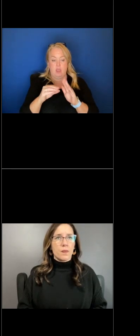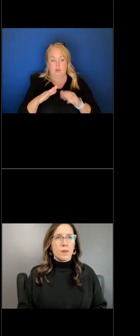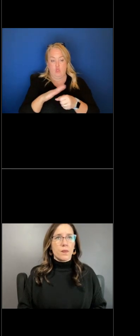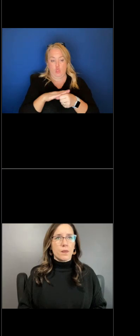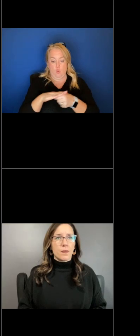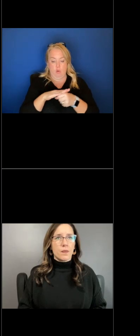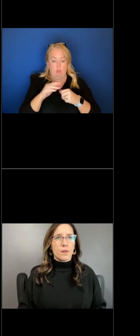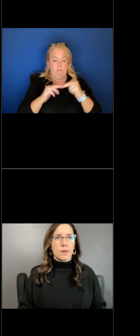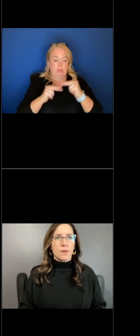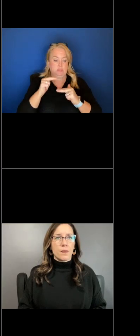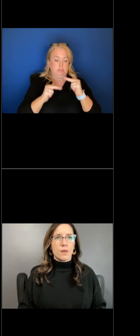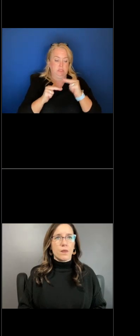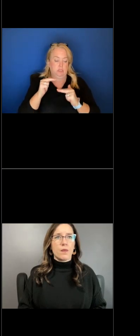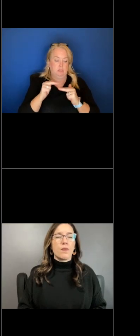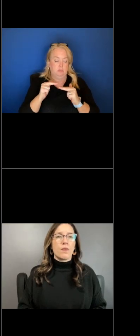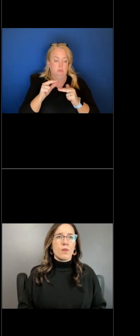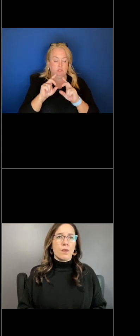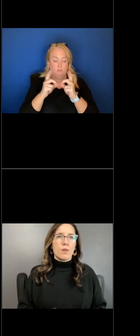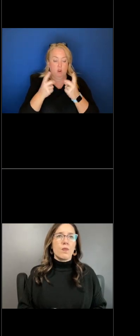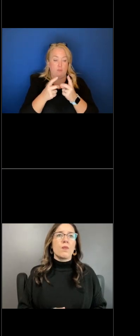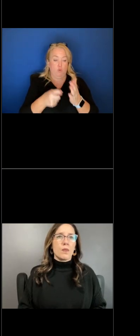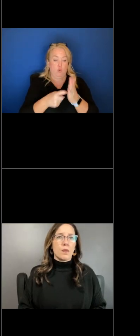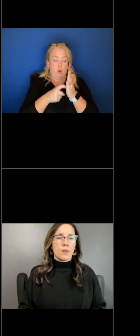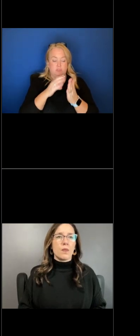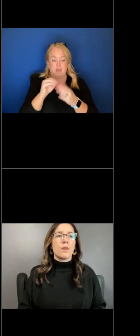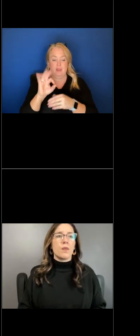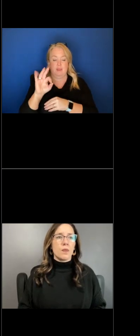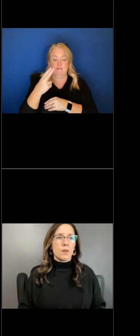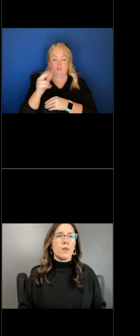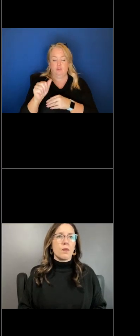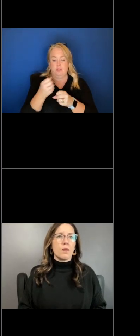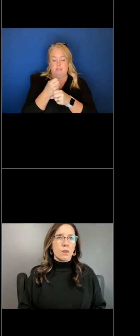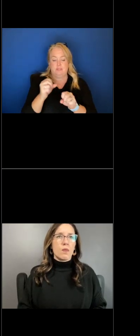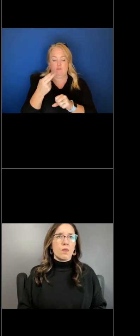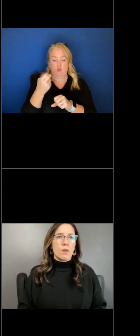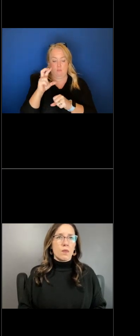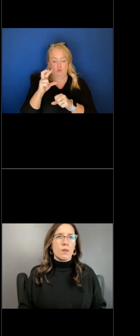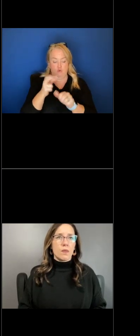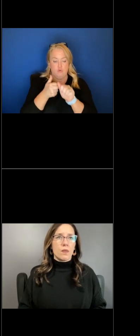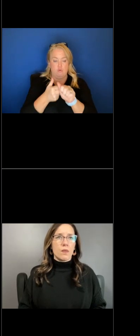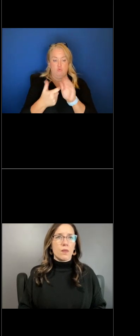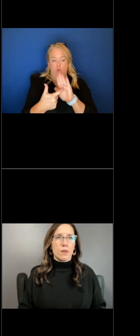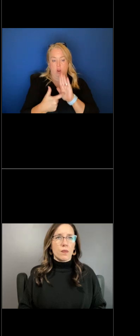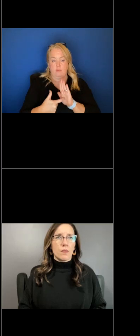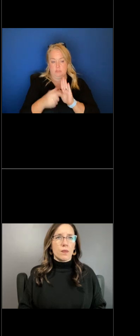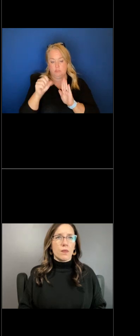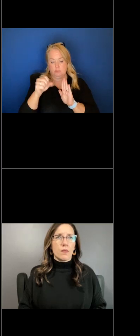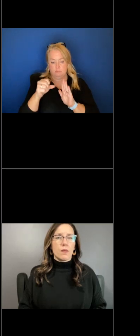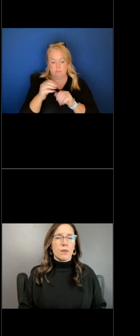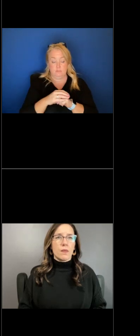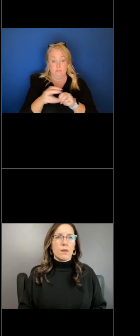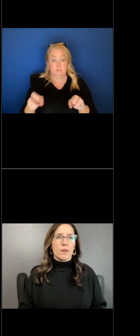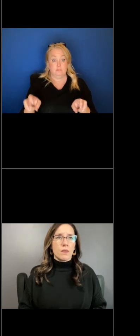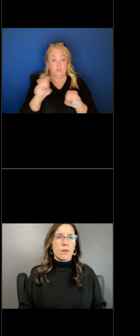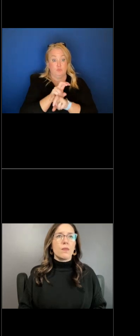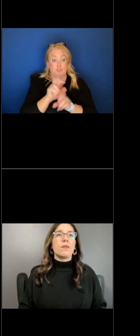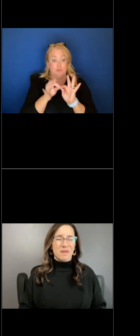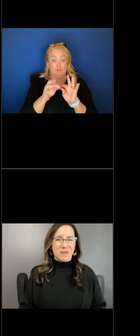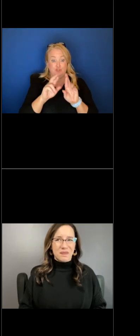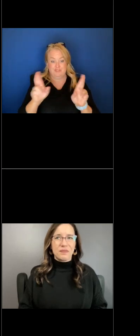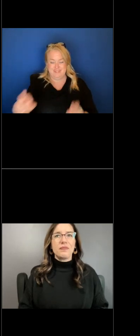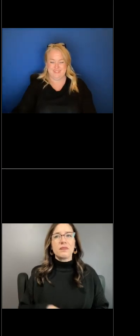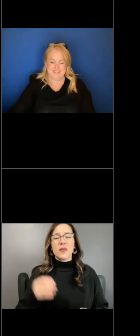department requirement, but also with the Fair Housing Act safe harbor requirement. If, on the contrary, a